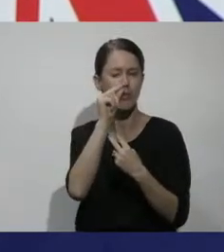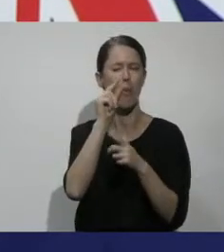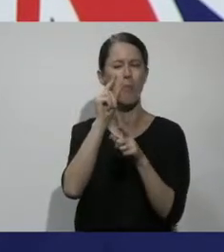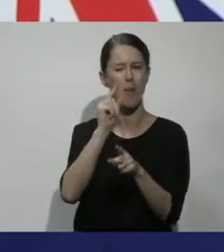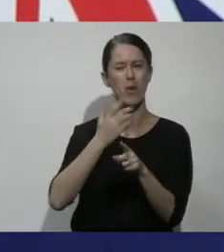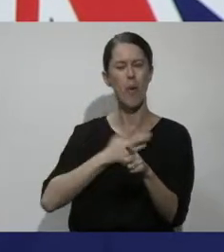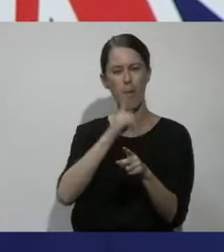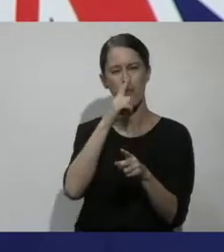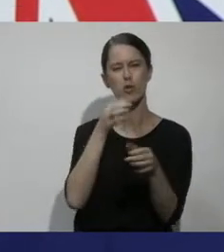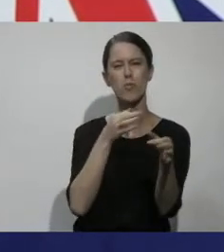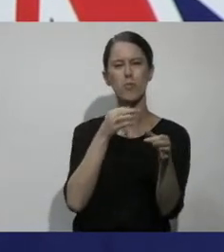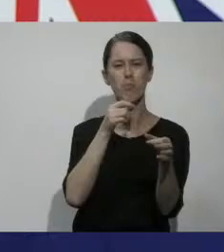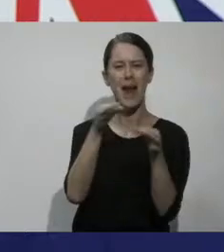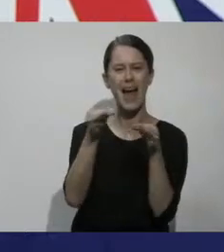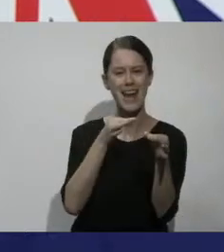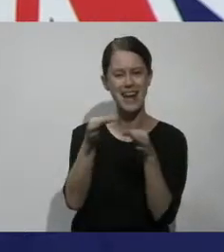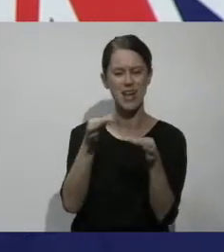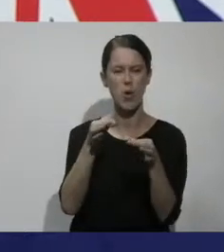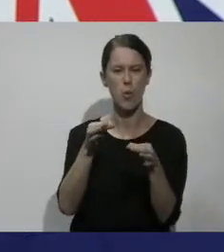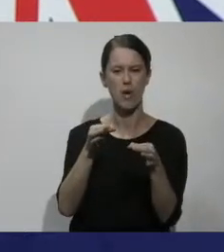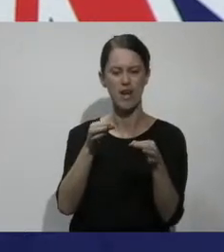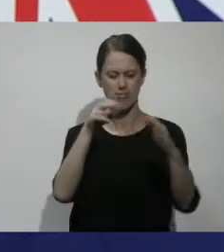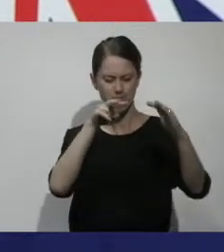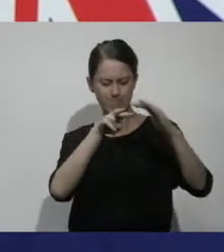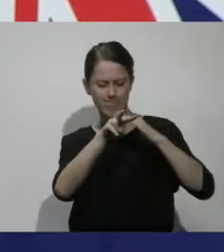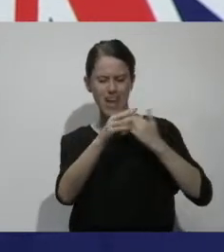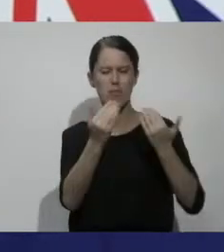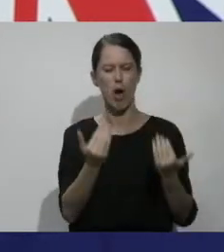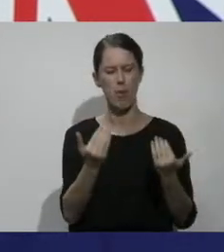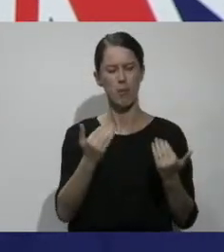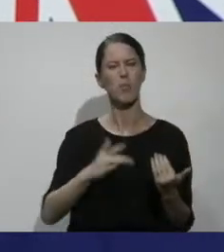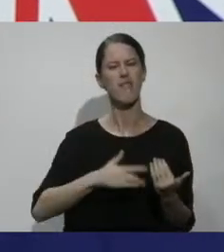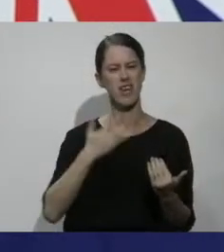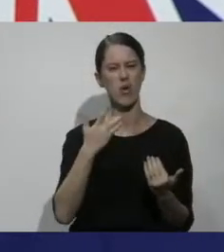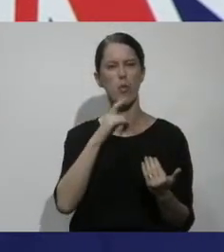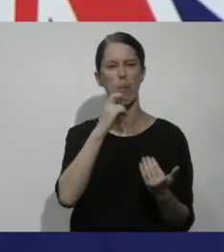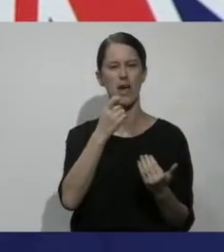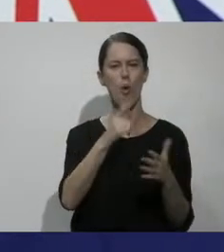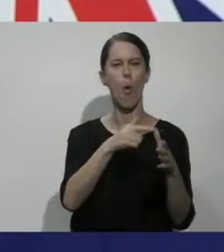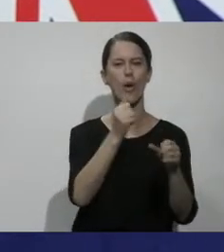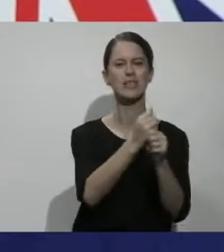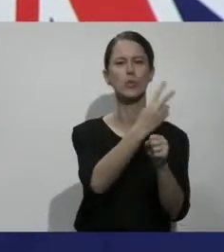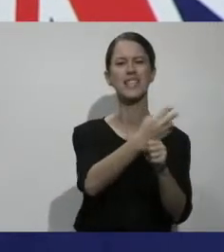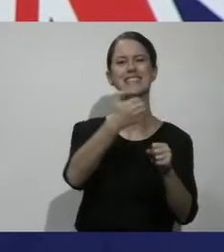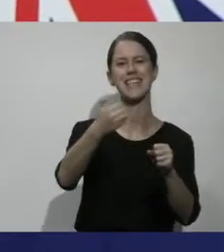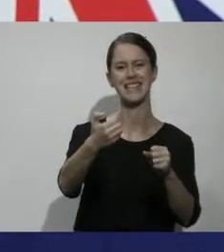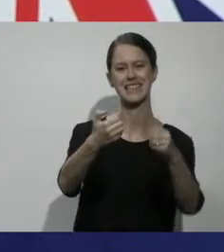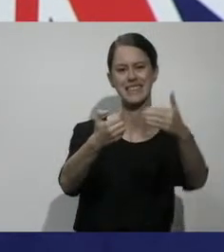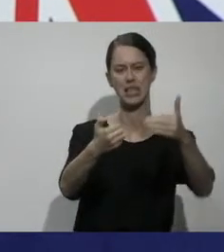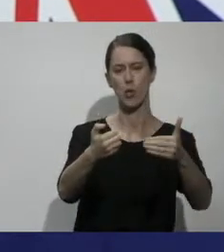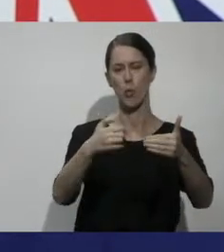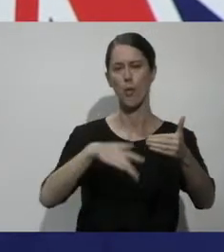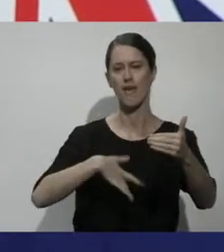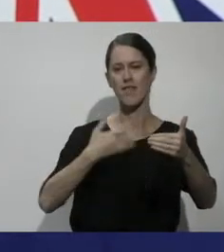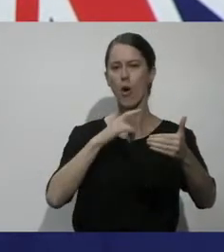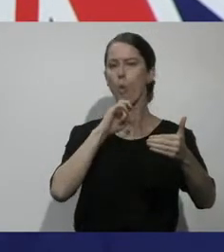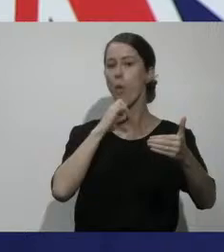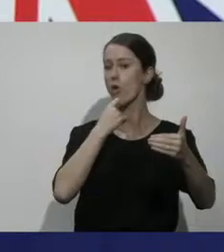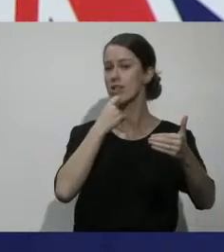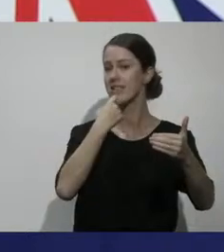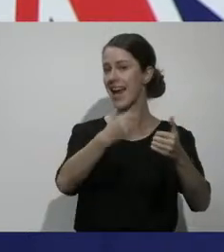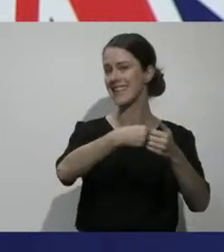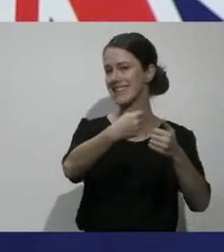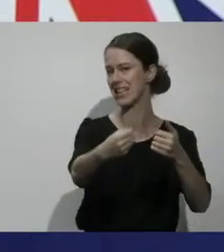certainty around the planning. We foresee, at this stage, no reason why it will be any longer than midnight Wednesday